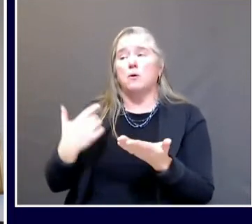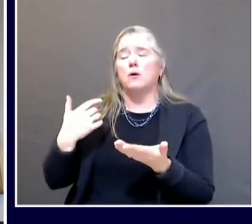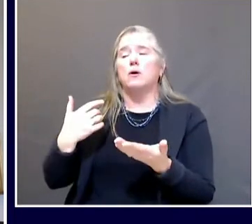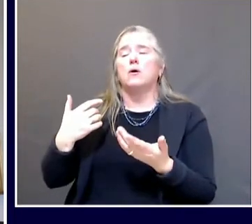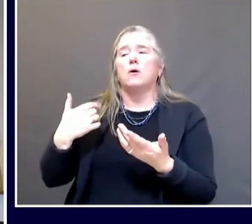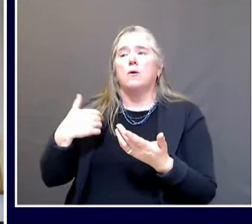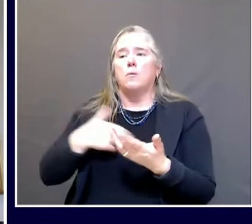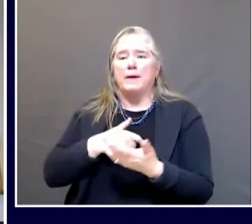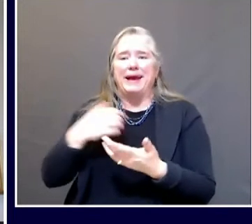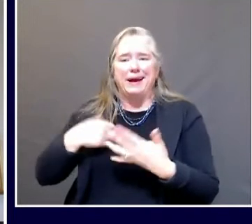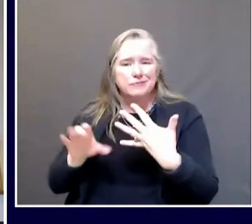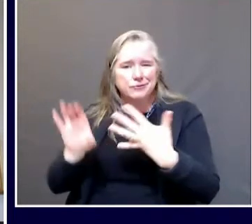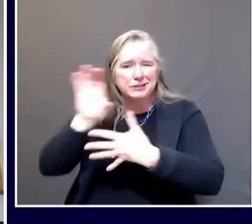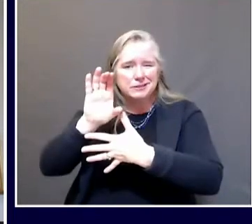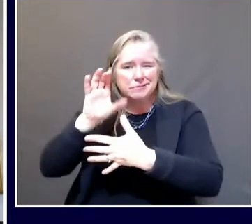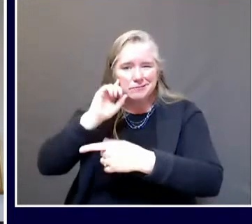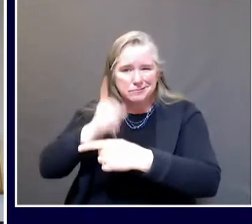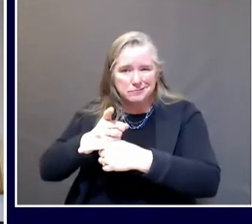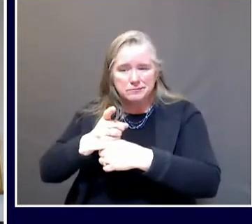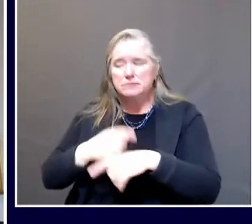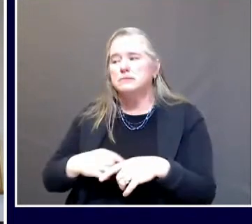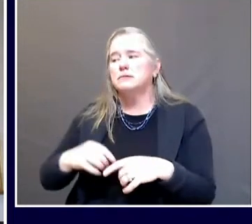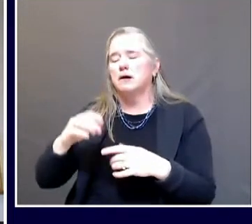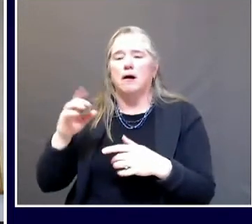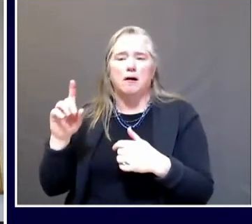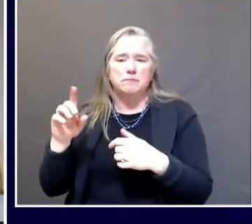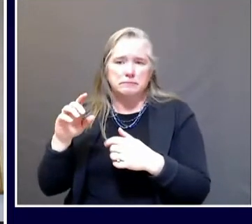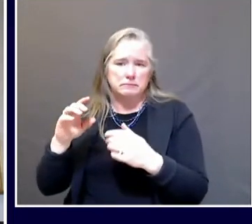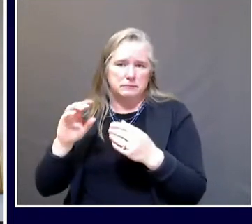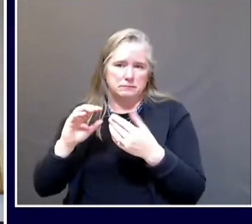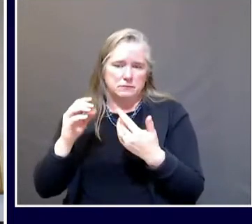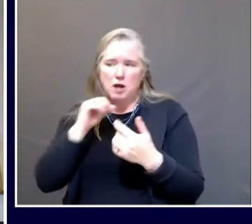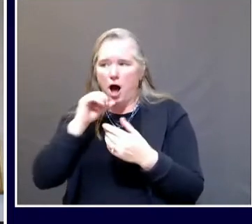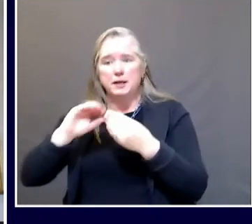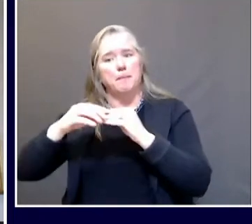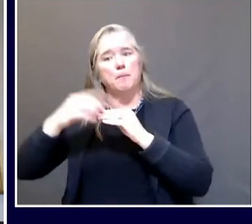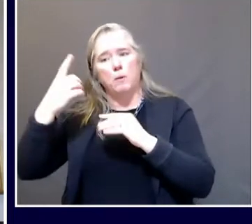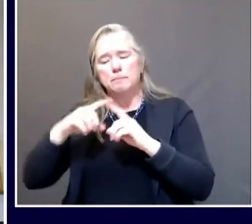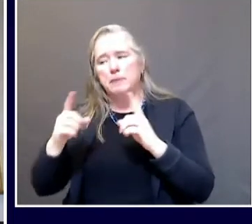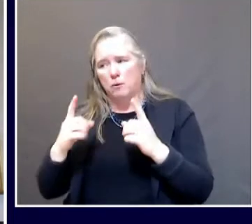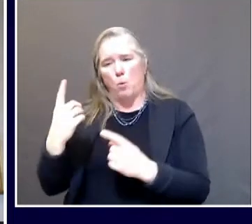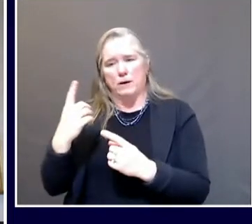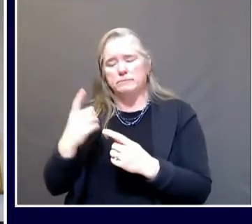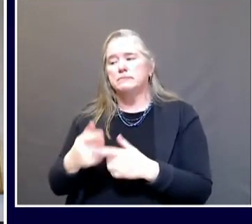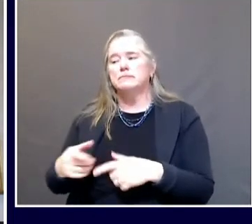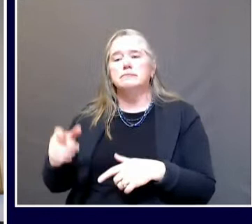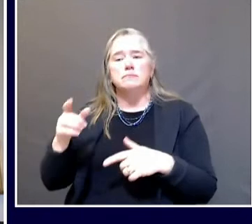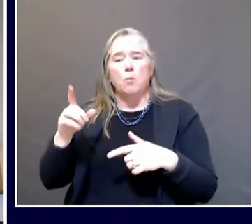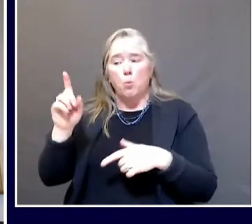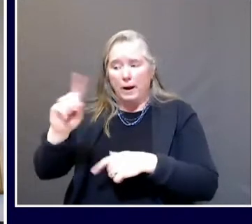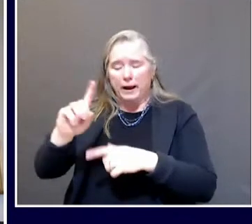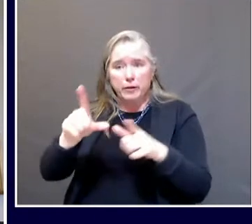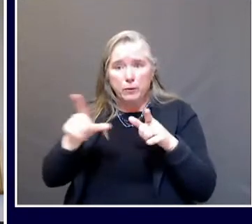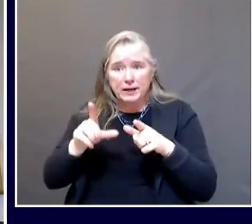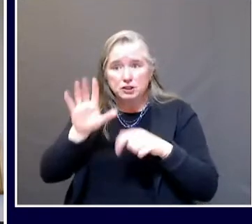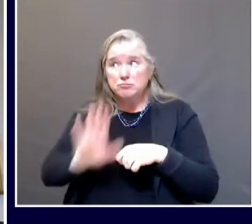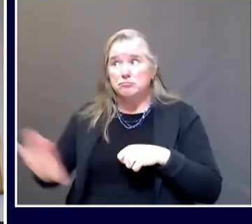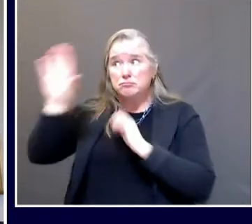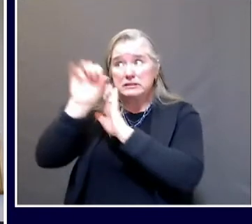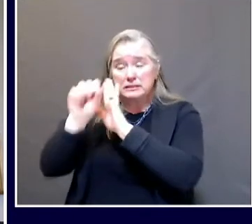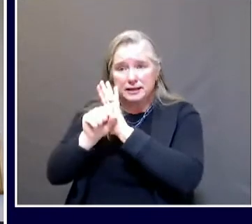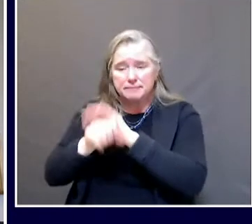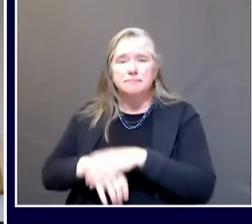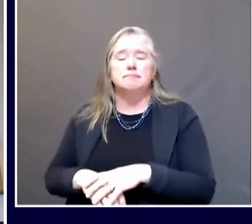boxes. Not least among them is access, geographic equity, the ability to have spacing, high throughput. We've